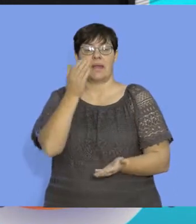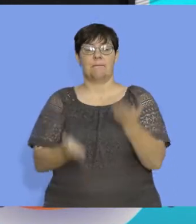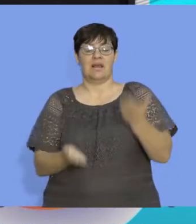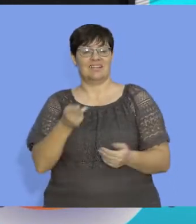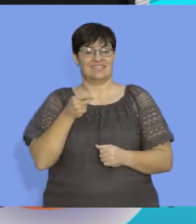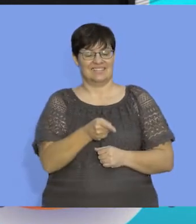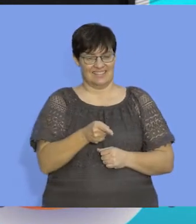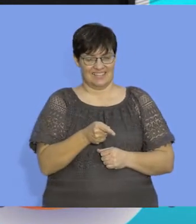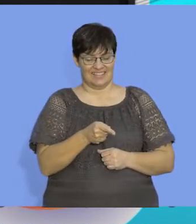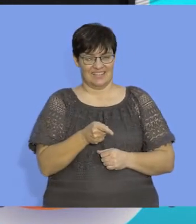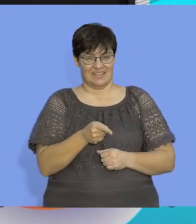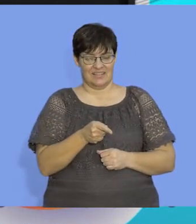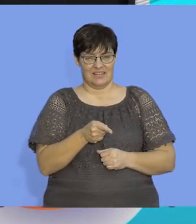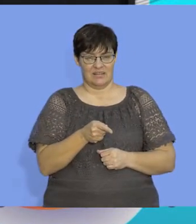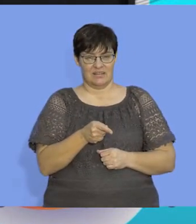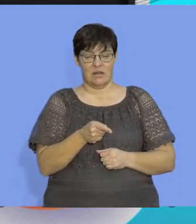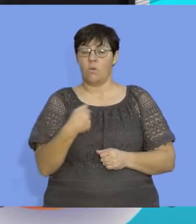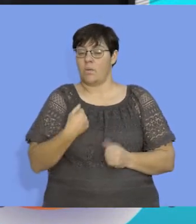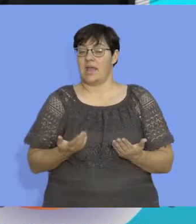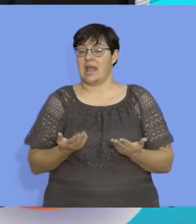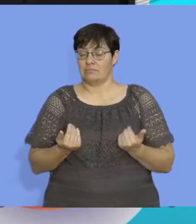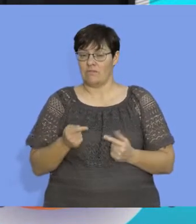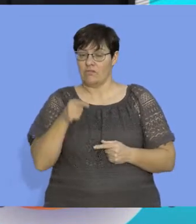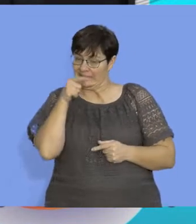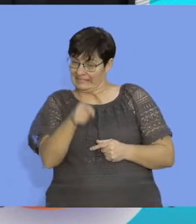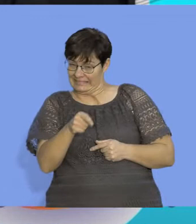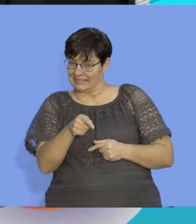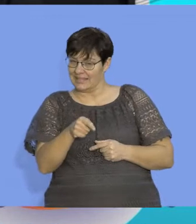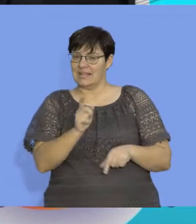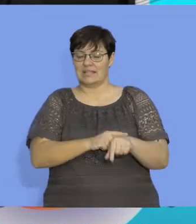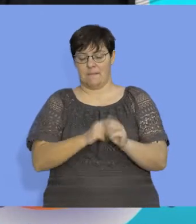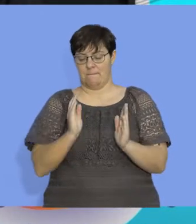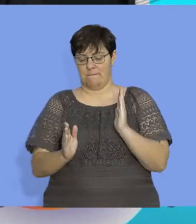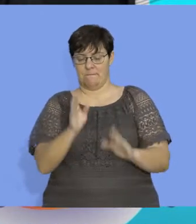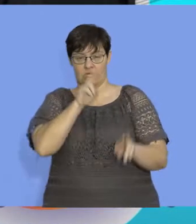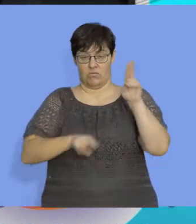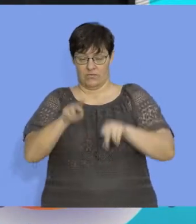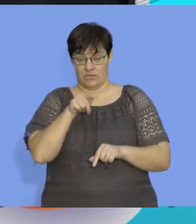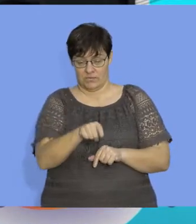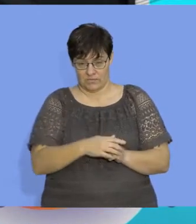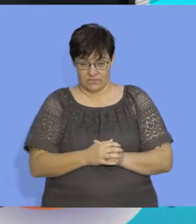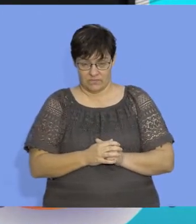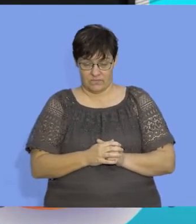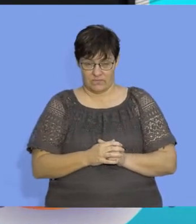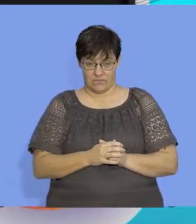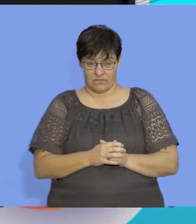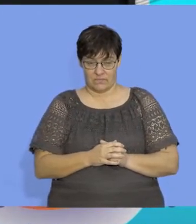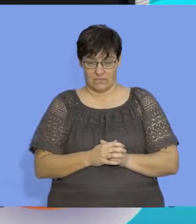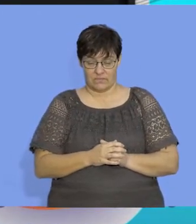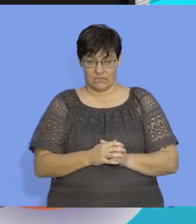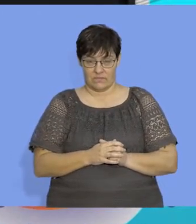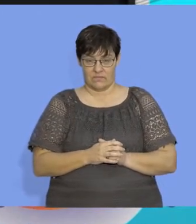you anticipate for that particular period under review. Now, this,